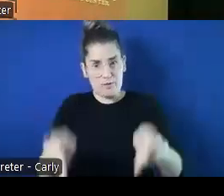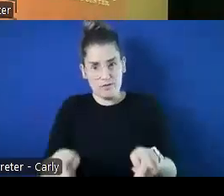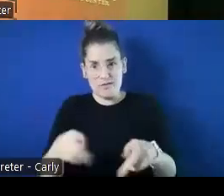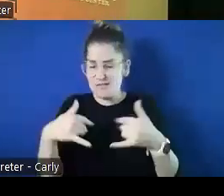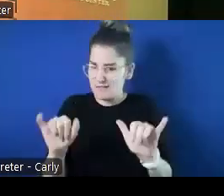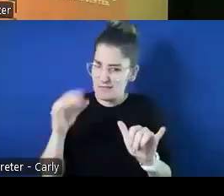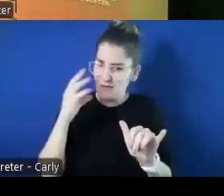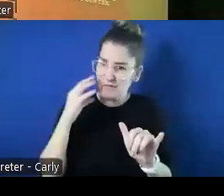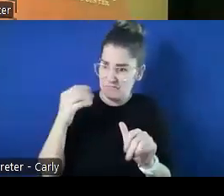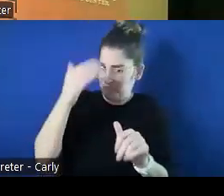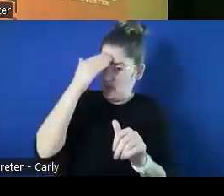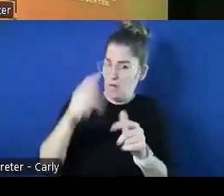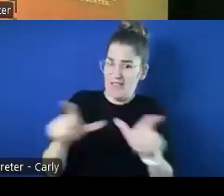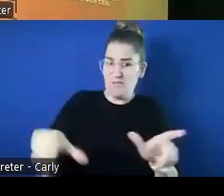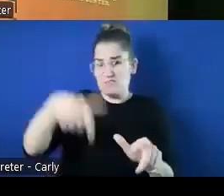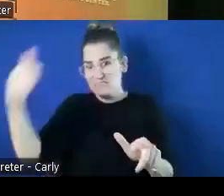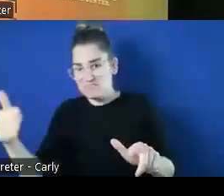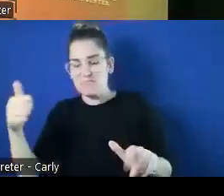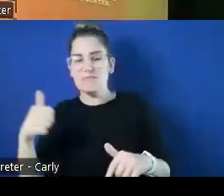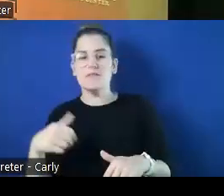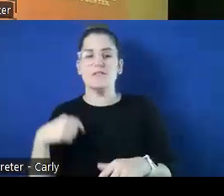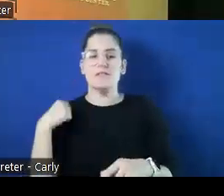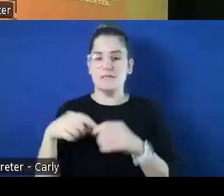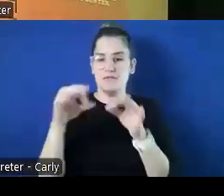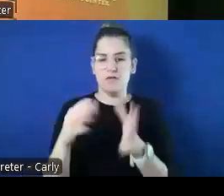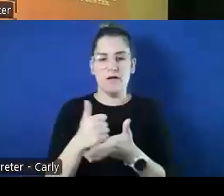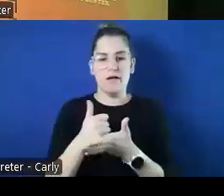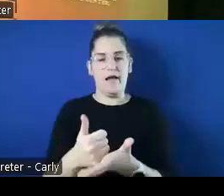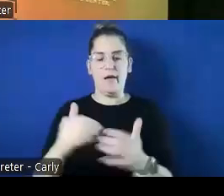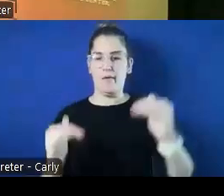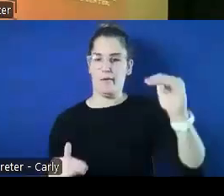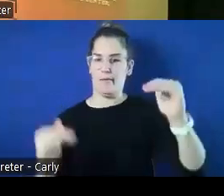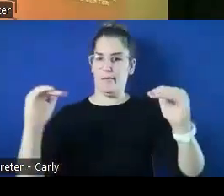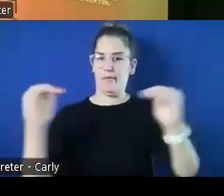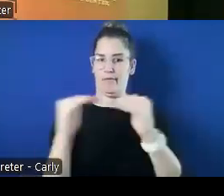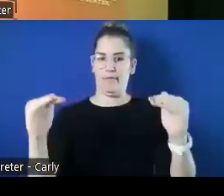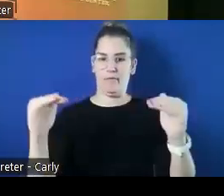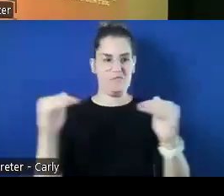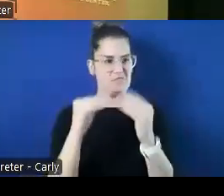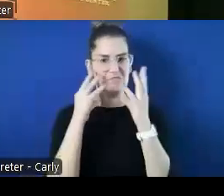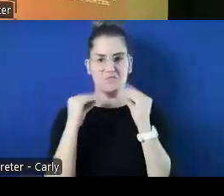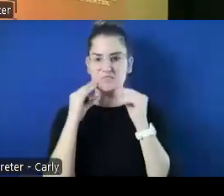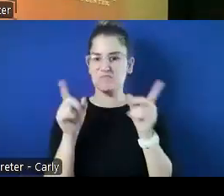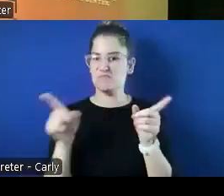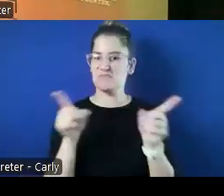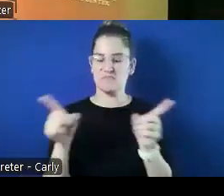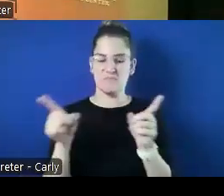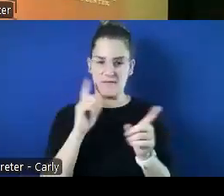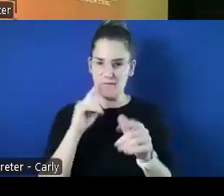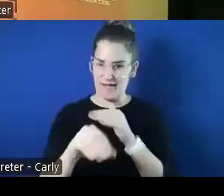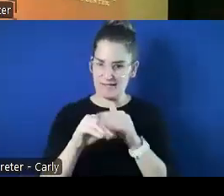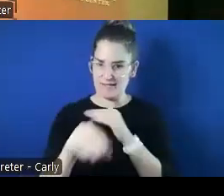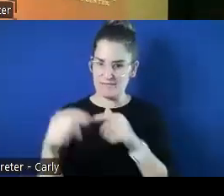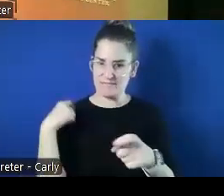language. Spanish interpreters help reduce disparities in health outcomes among Spanish-speaking patients through language access. Nearly